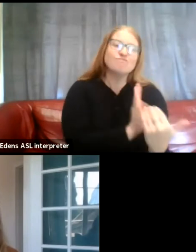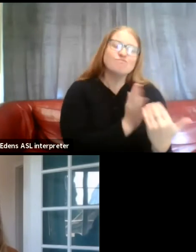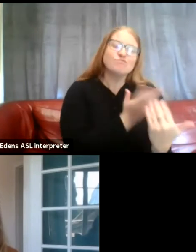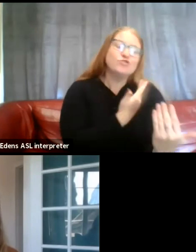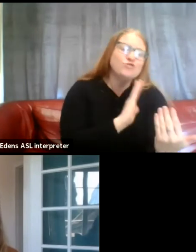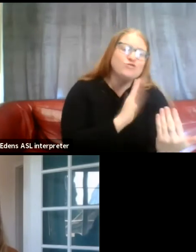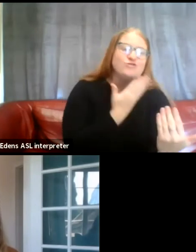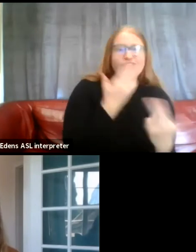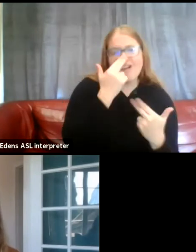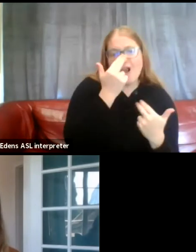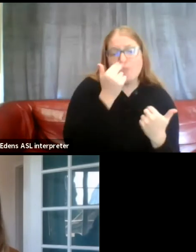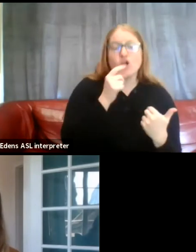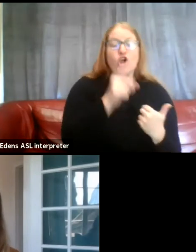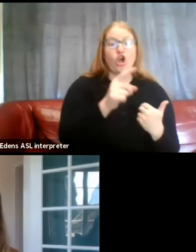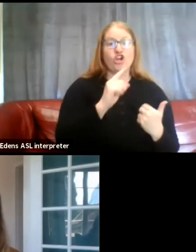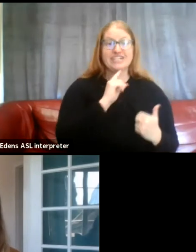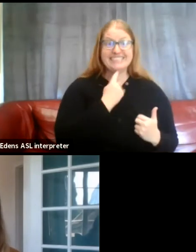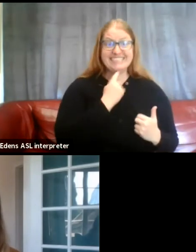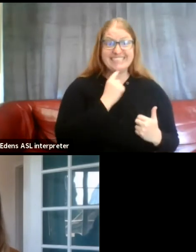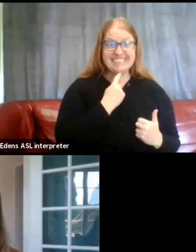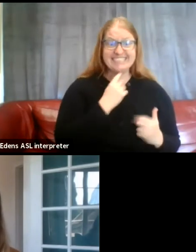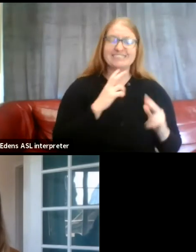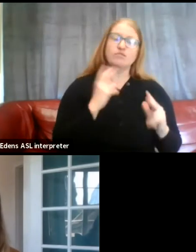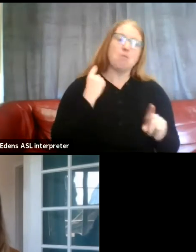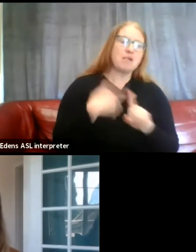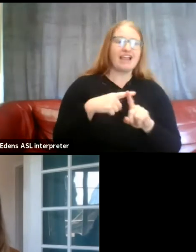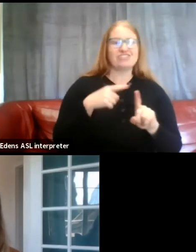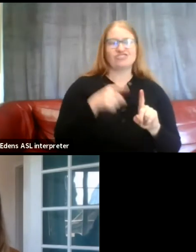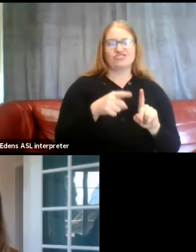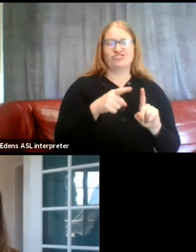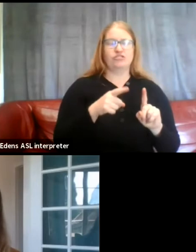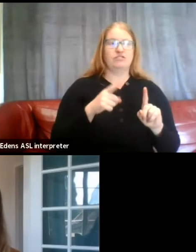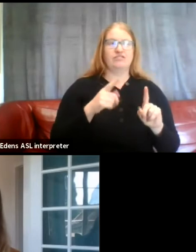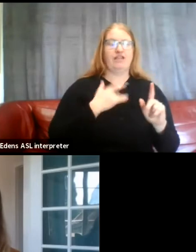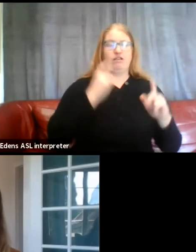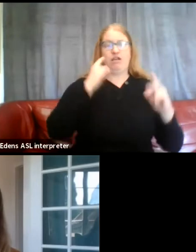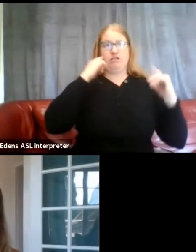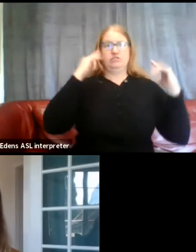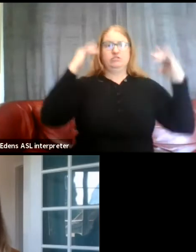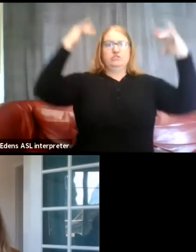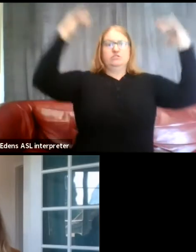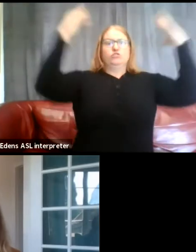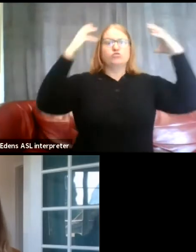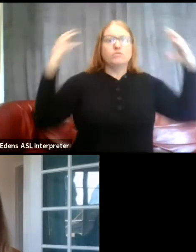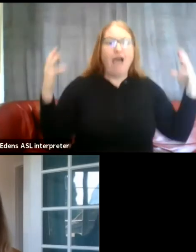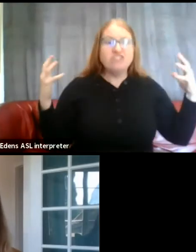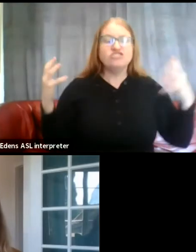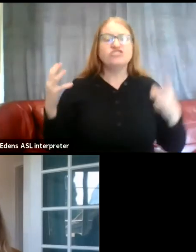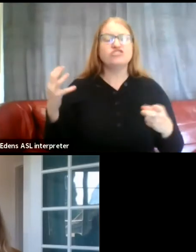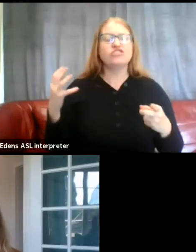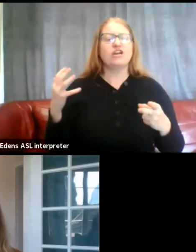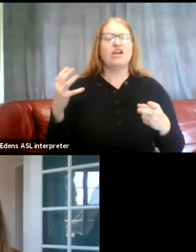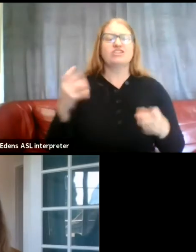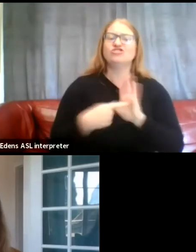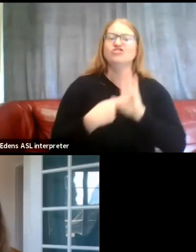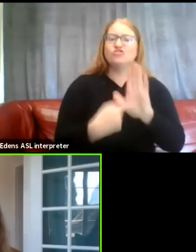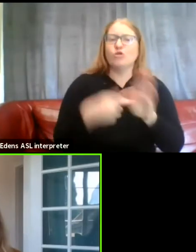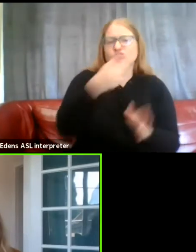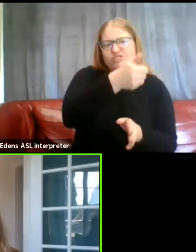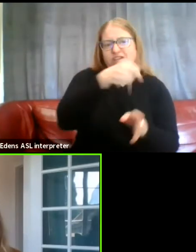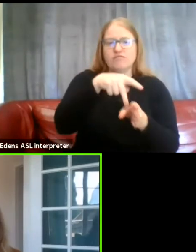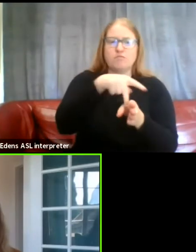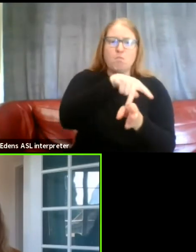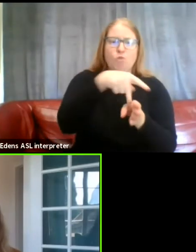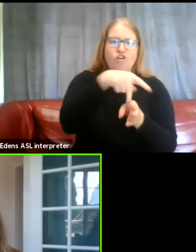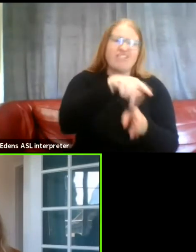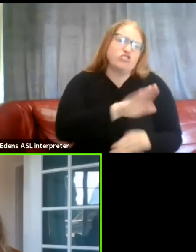too muchness simultaneously suggests what she has, which is she's borderline, right, is what she ends up being diagnosed